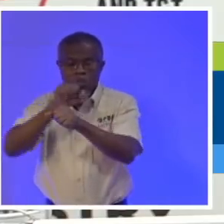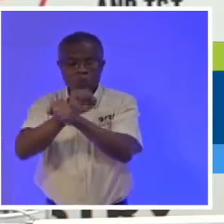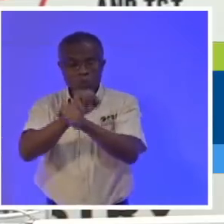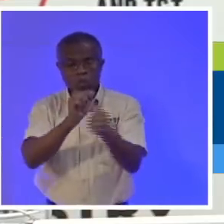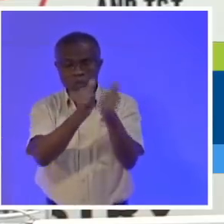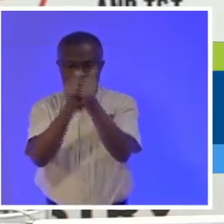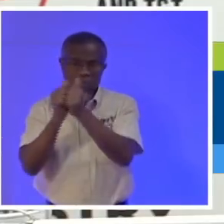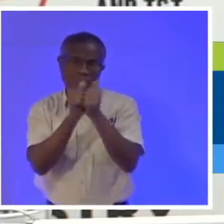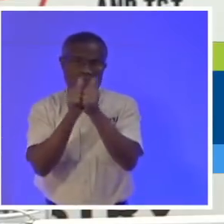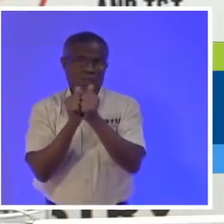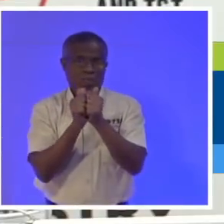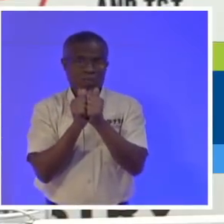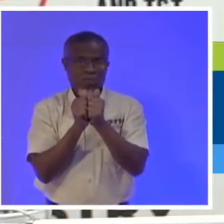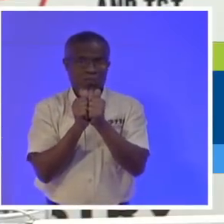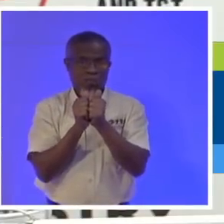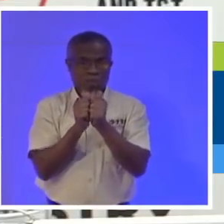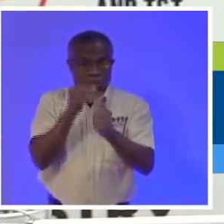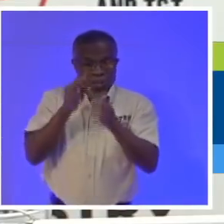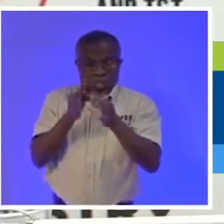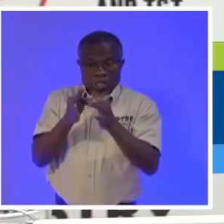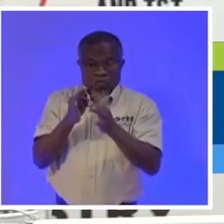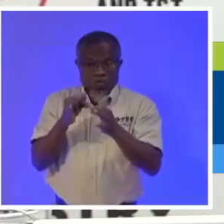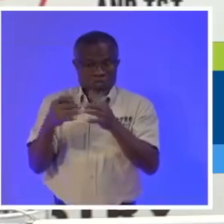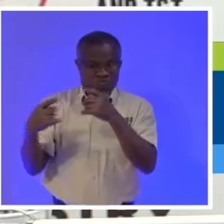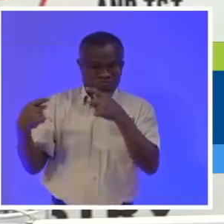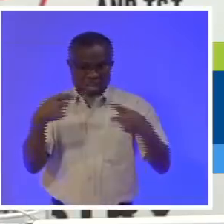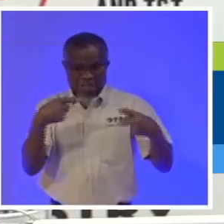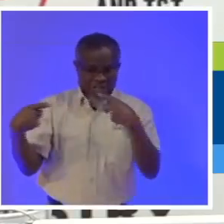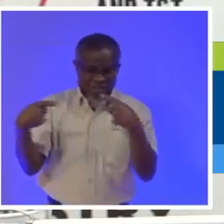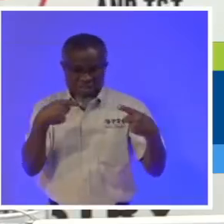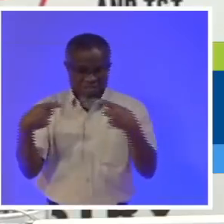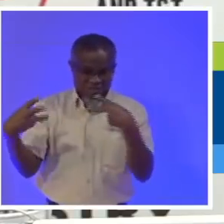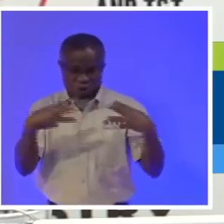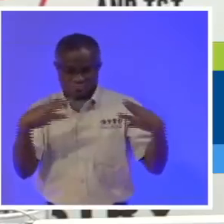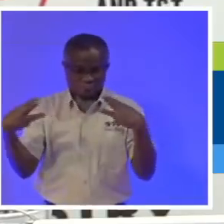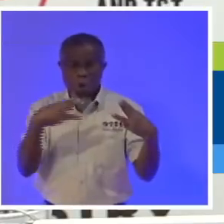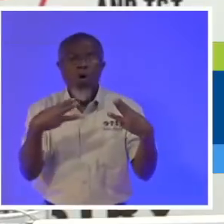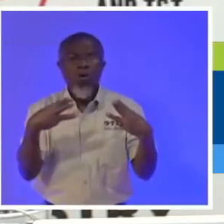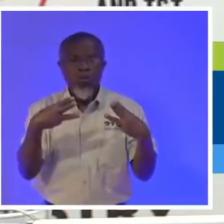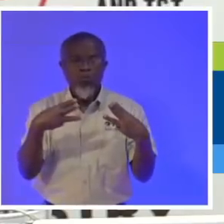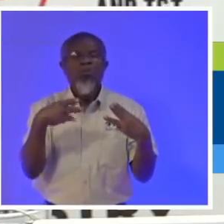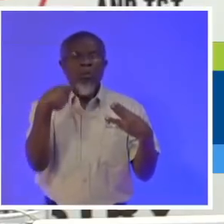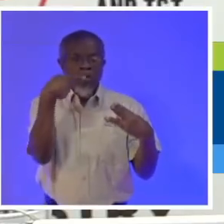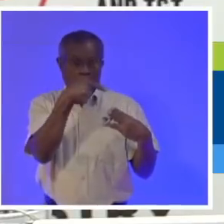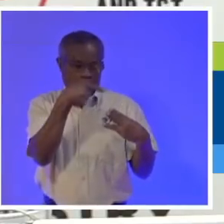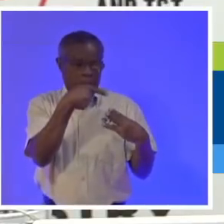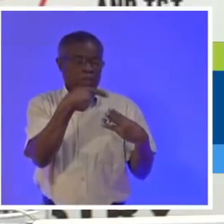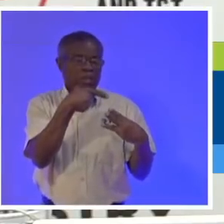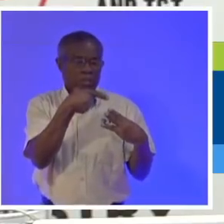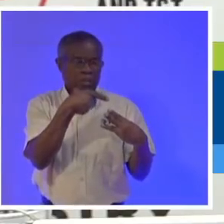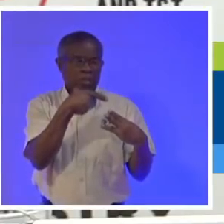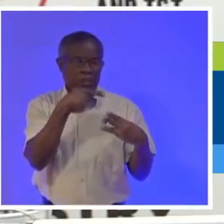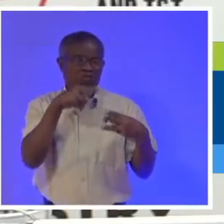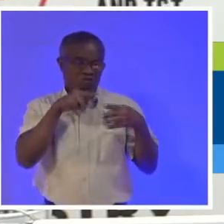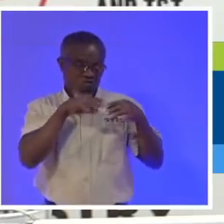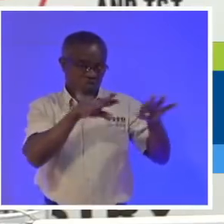win. The virus will overcome us. The virus will overwhelm the healthcare system.